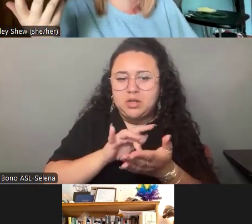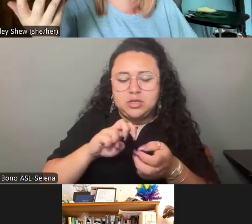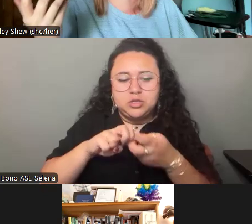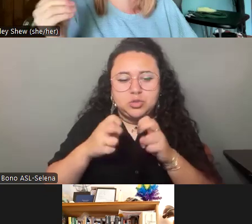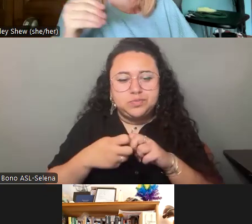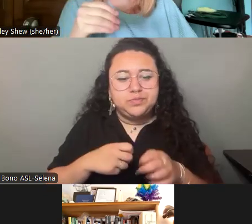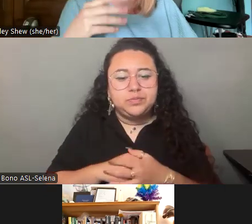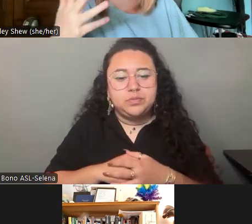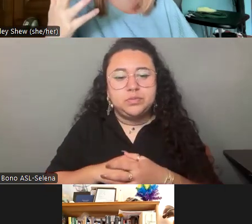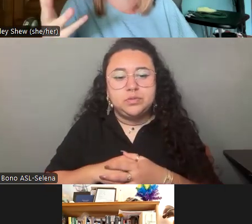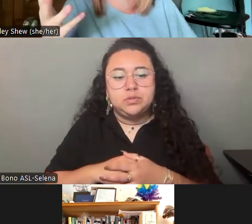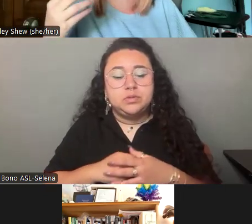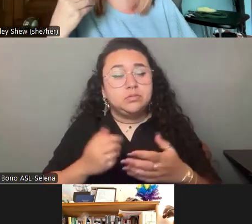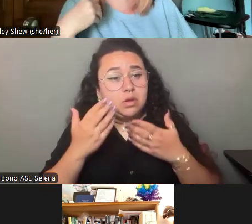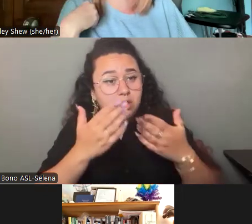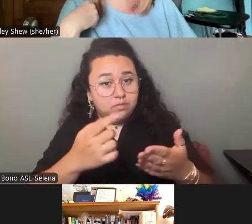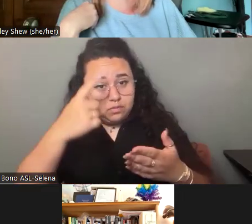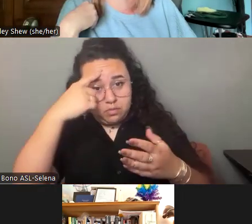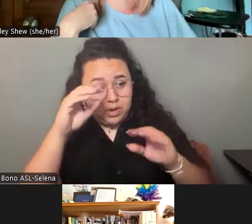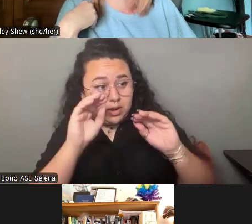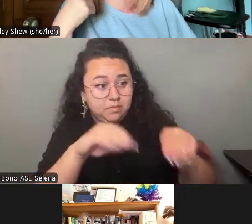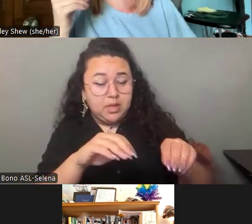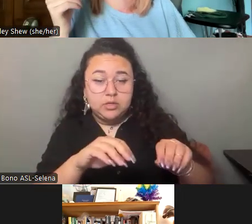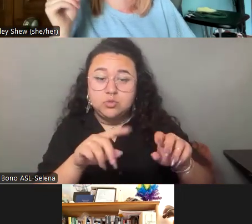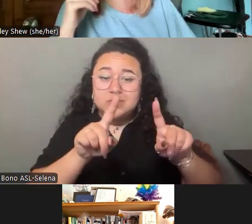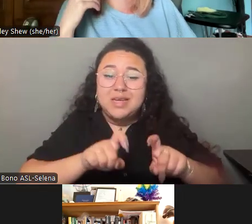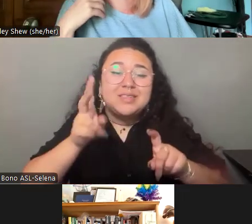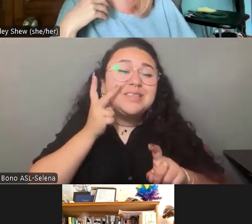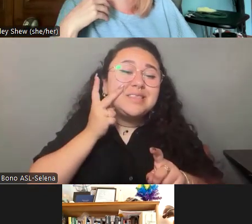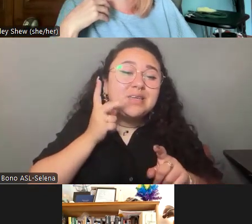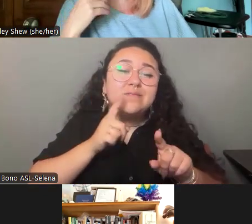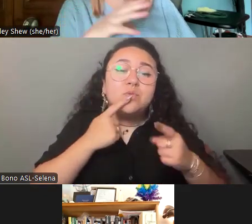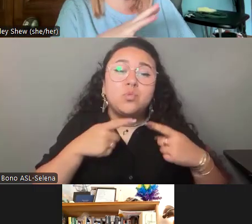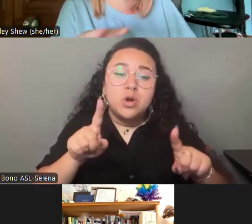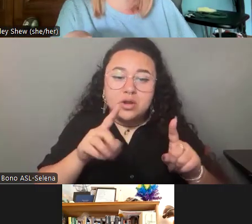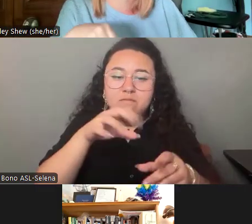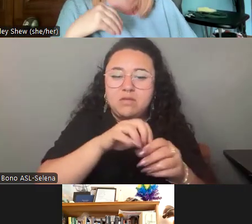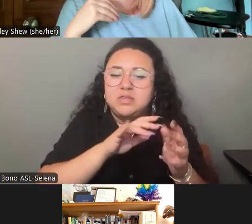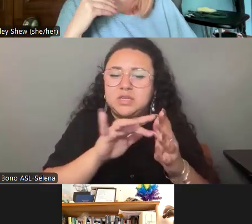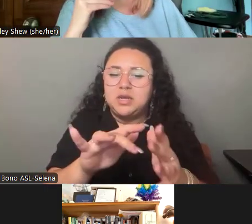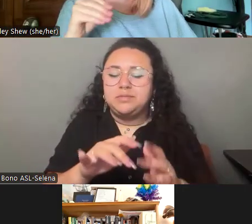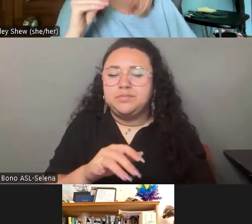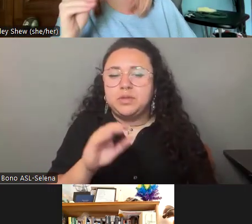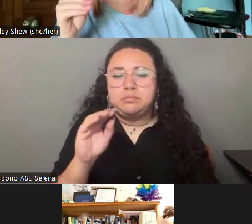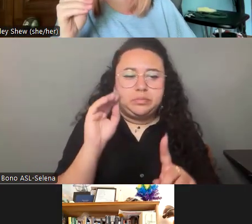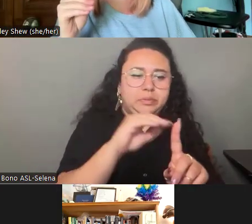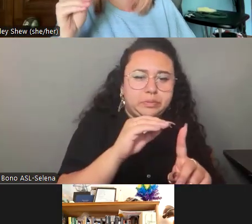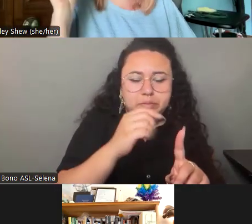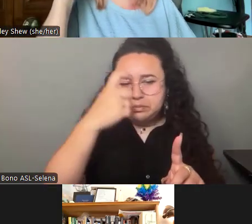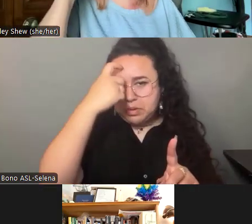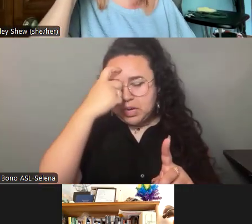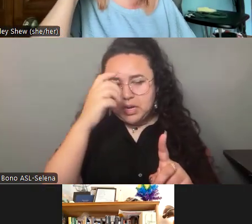offered this brain implant as part of a study. And the brain implant that she got, and that others in this clinical trial